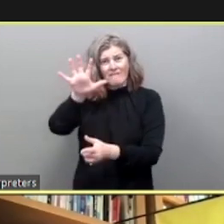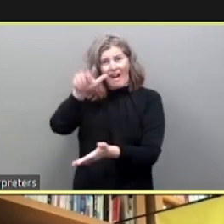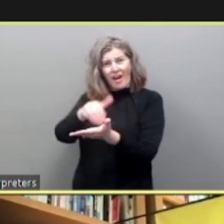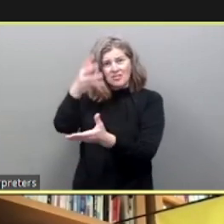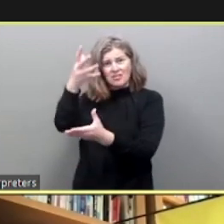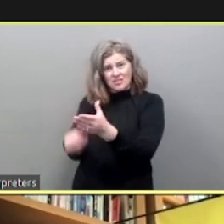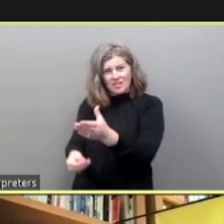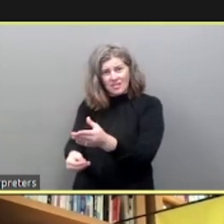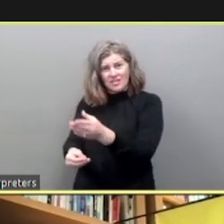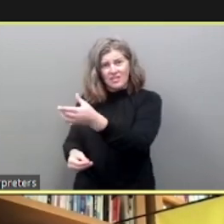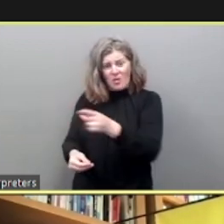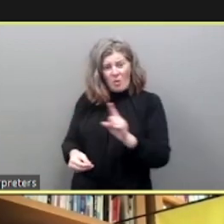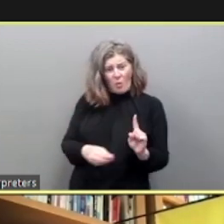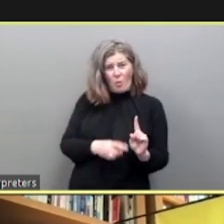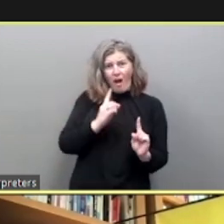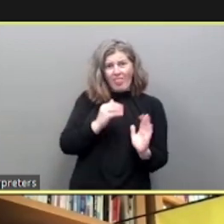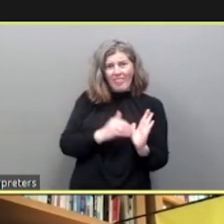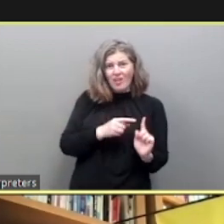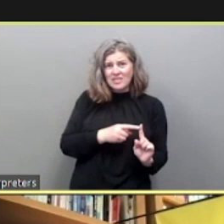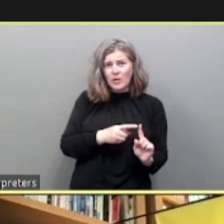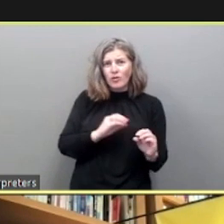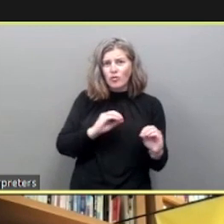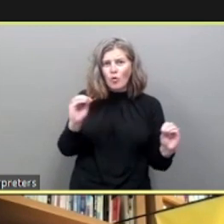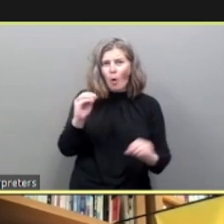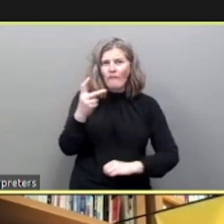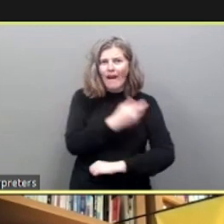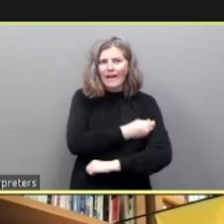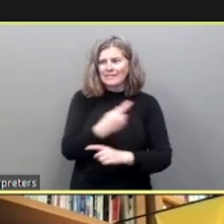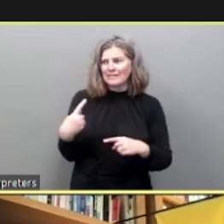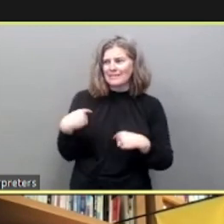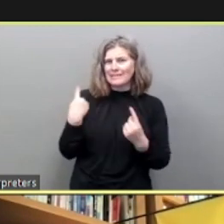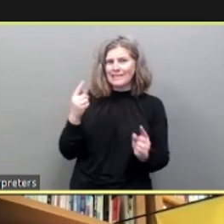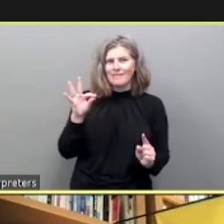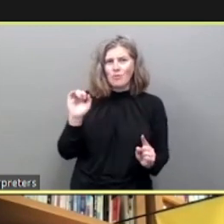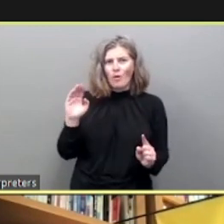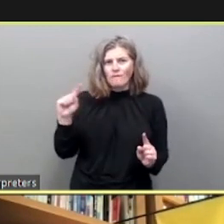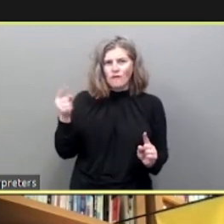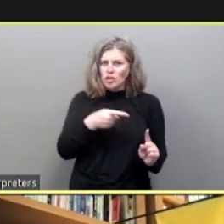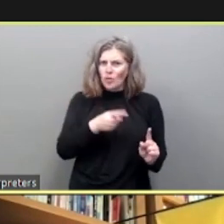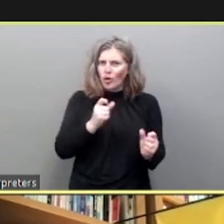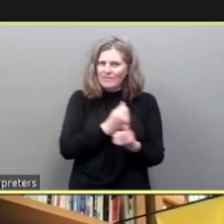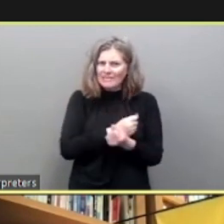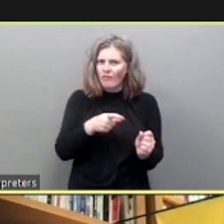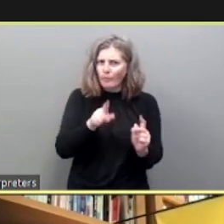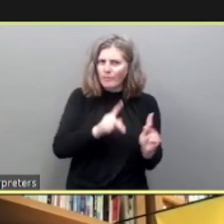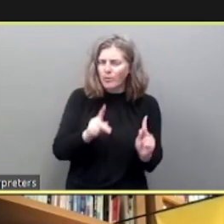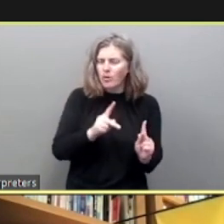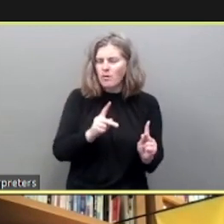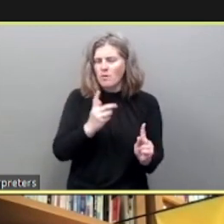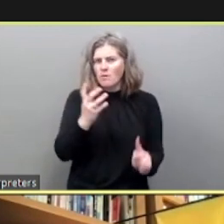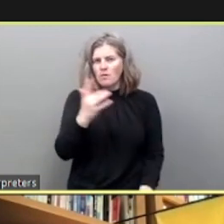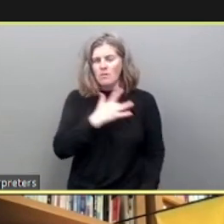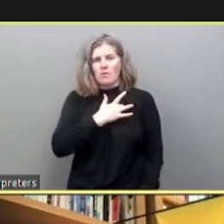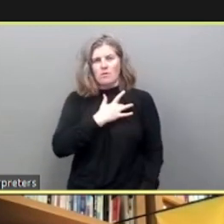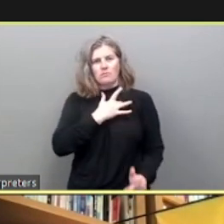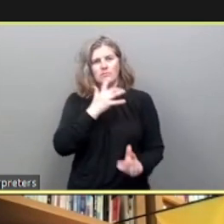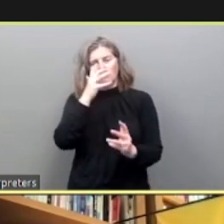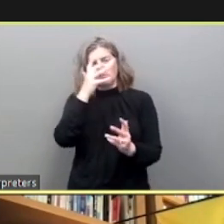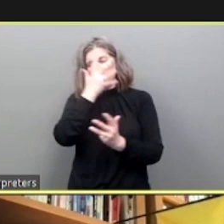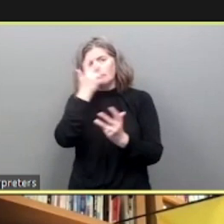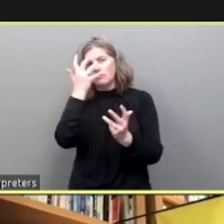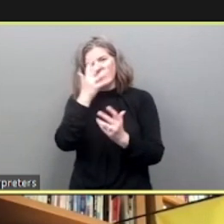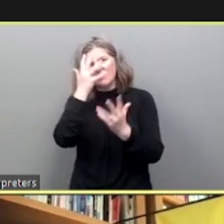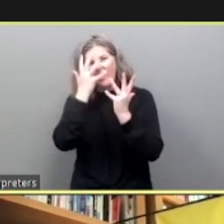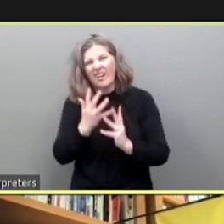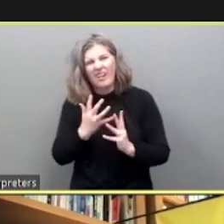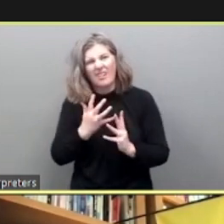will be in unvaccinated people since February 1st, to me, is just an incredible tragedy, especially